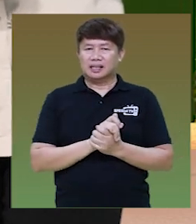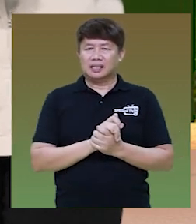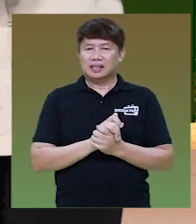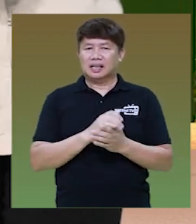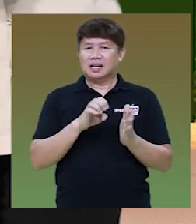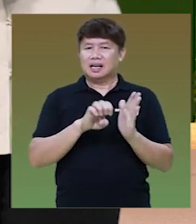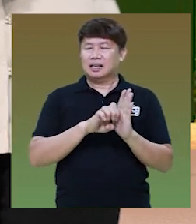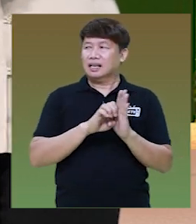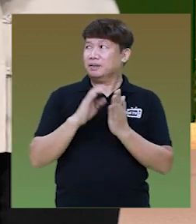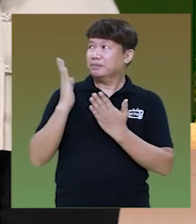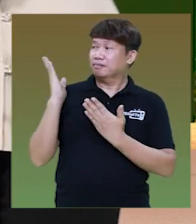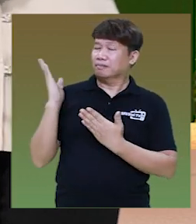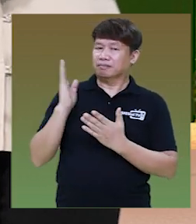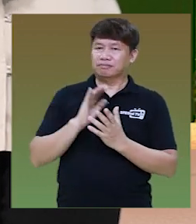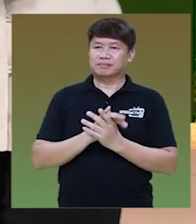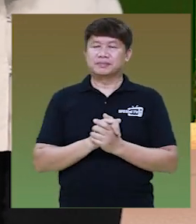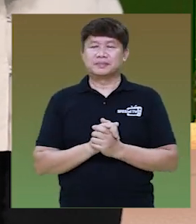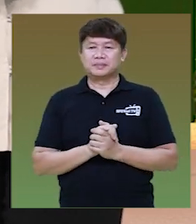this, kids.